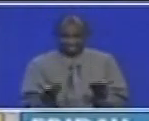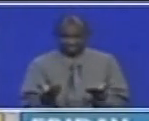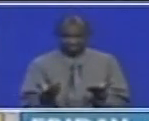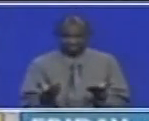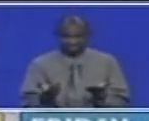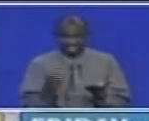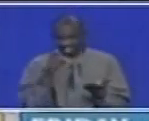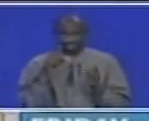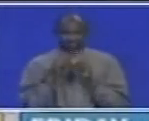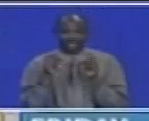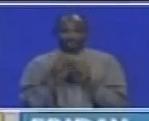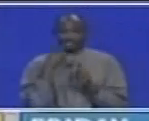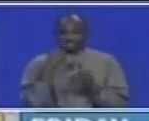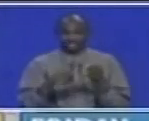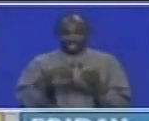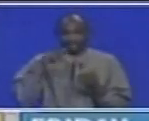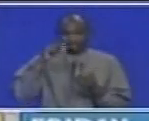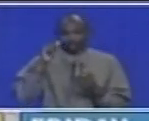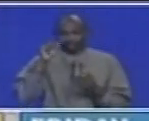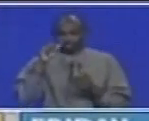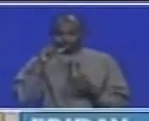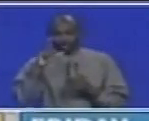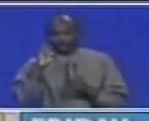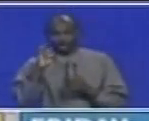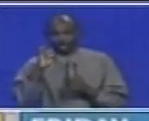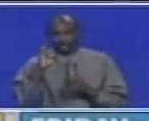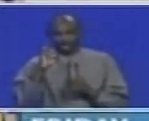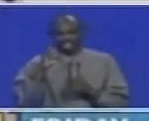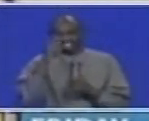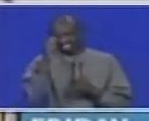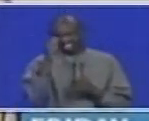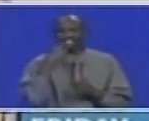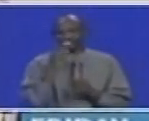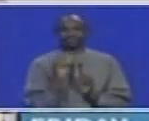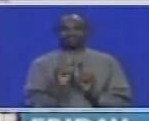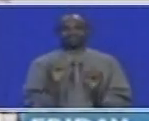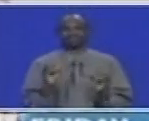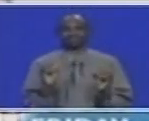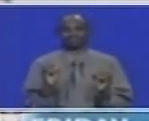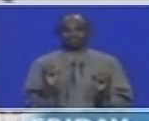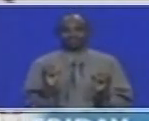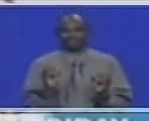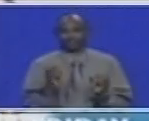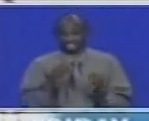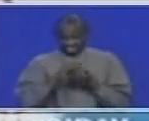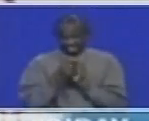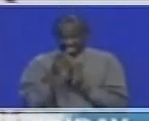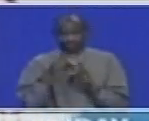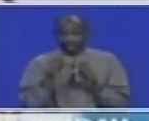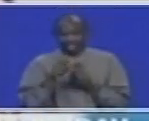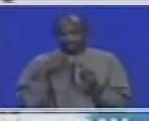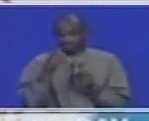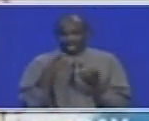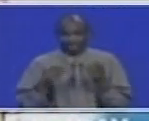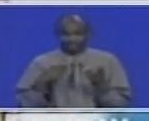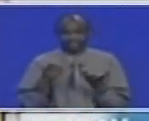This word, Betty, we say apostle. Apostle, T is silent. But okay, when we change that word, we are talking about